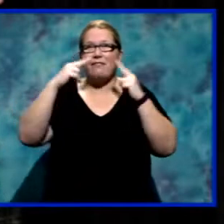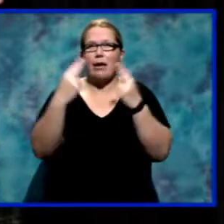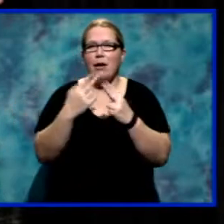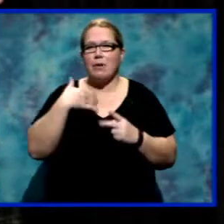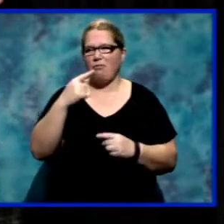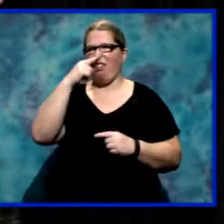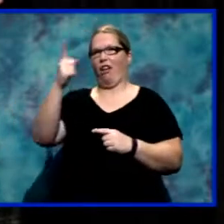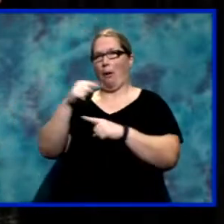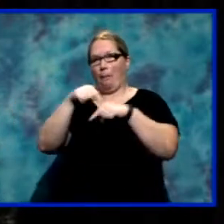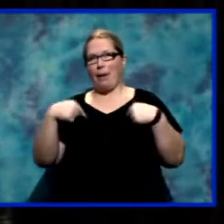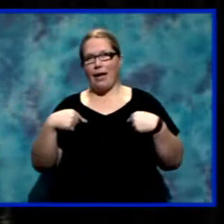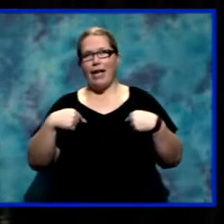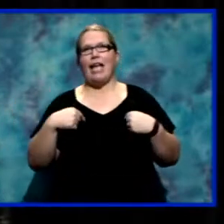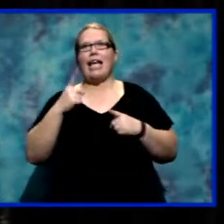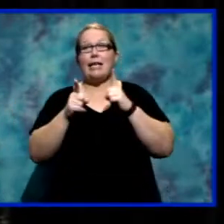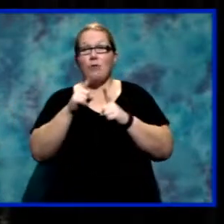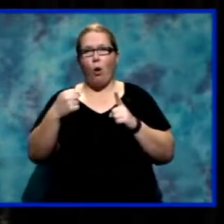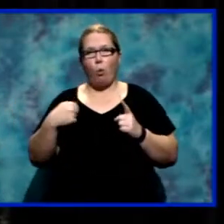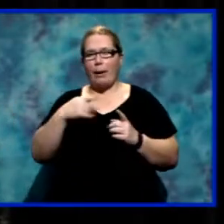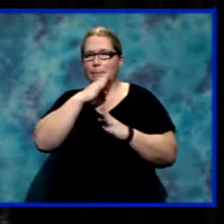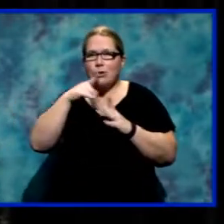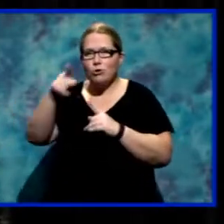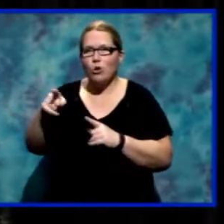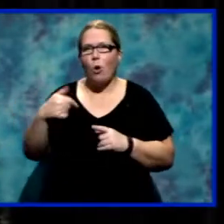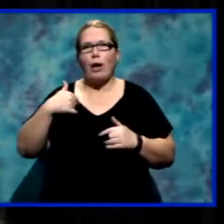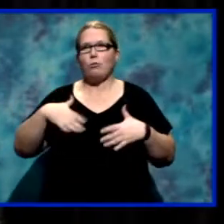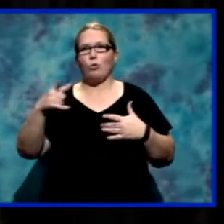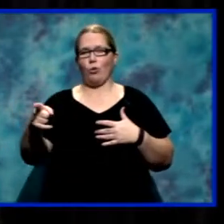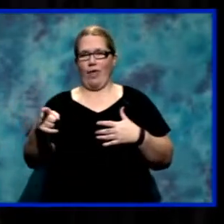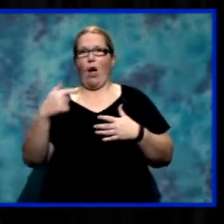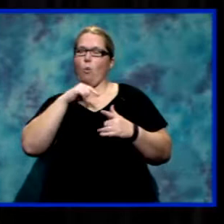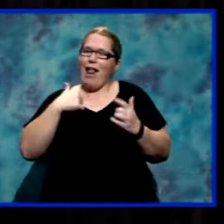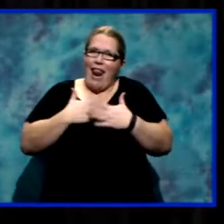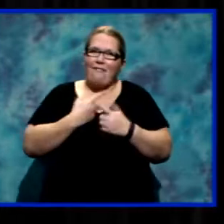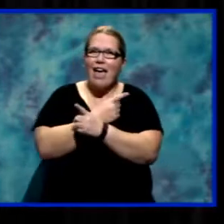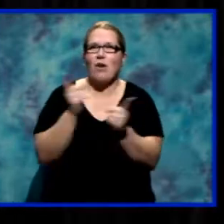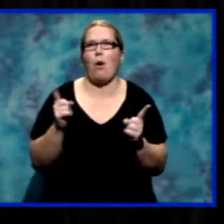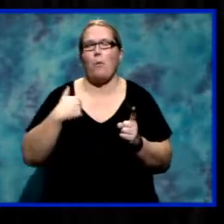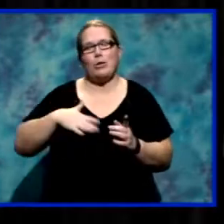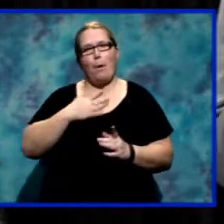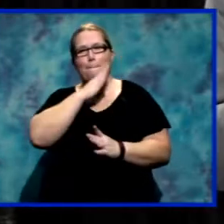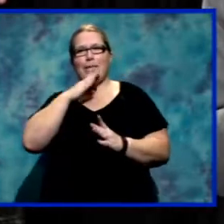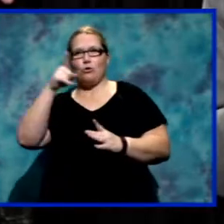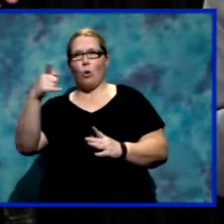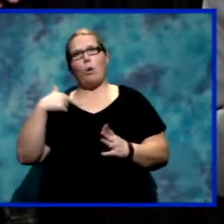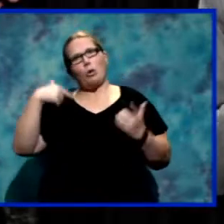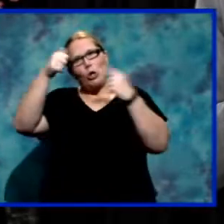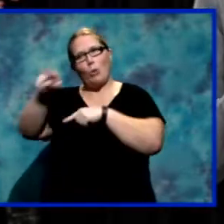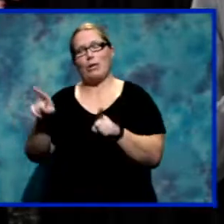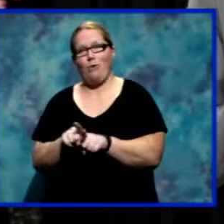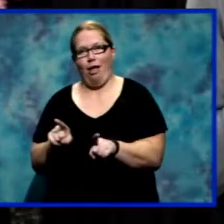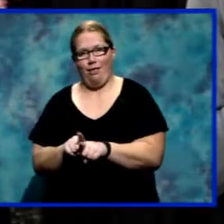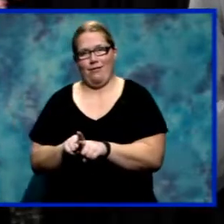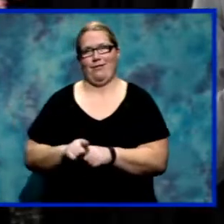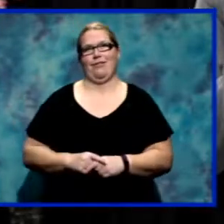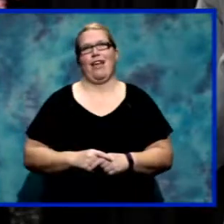me. Because sometimes people slip through the cracks, and we don't want you to feel like that here at New Hope, because we love everyone and we don't want to miss you, because we want to know you too. So